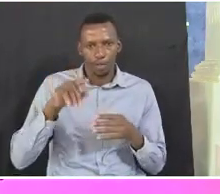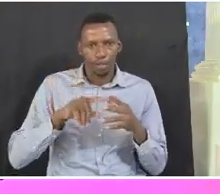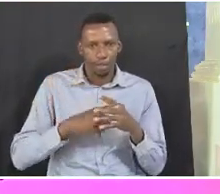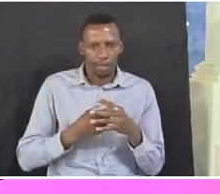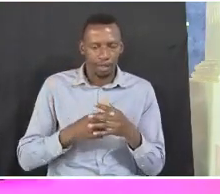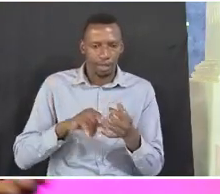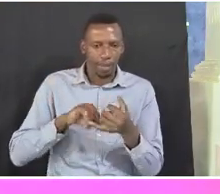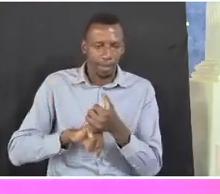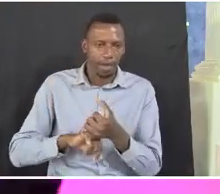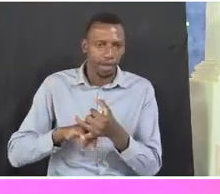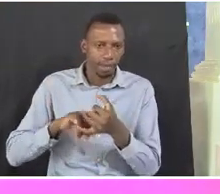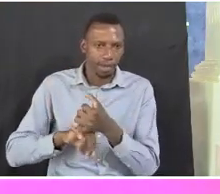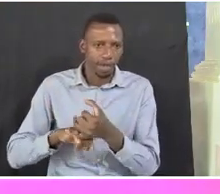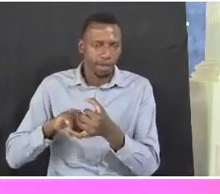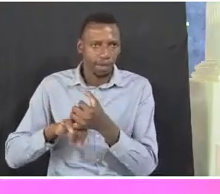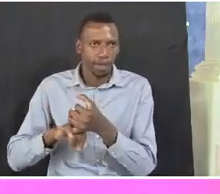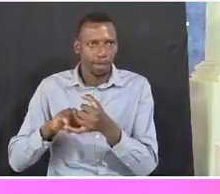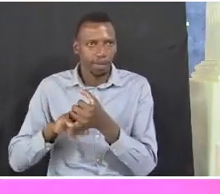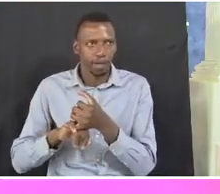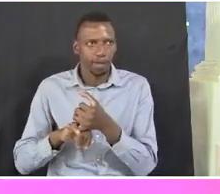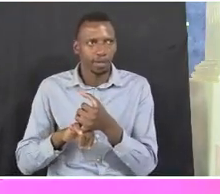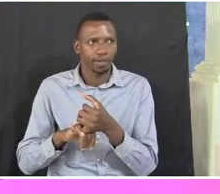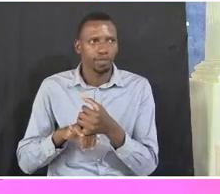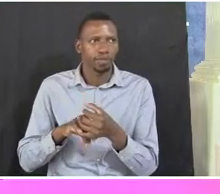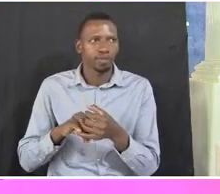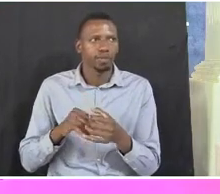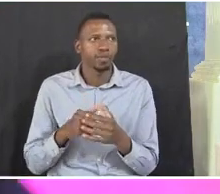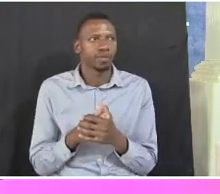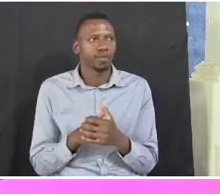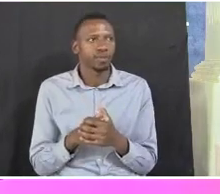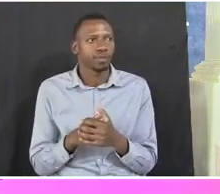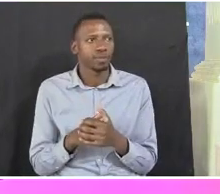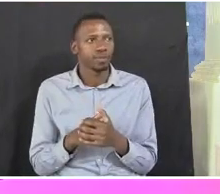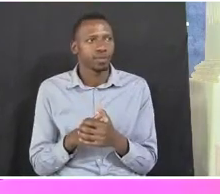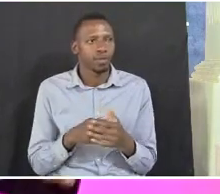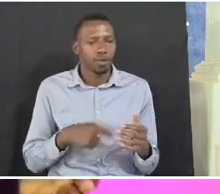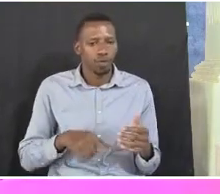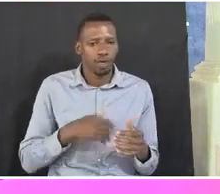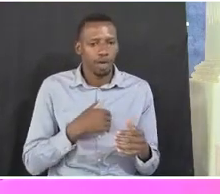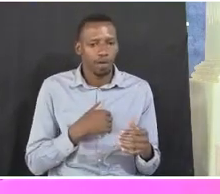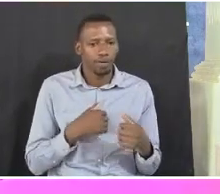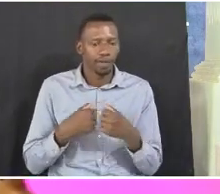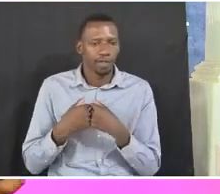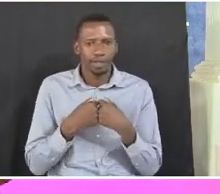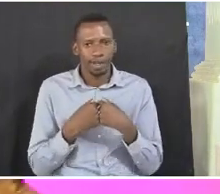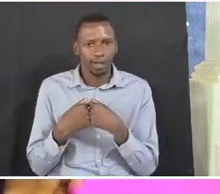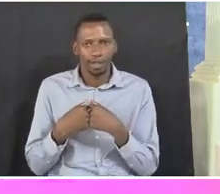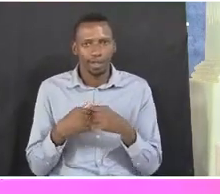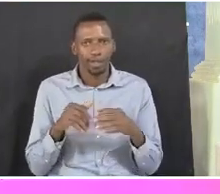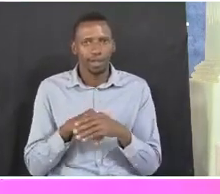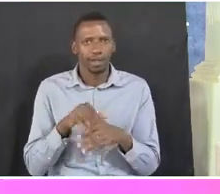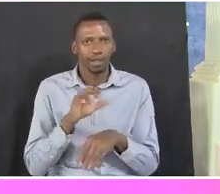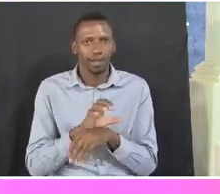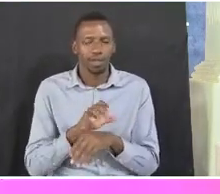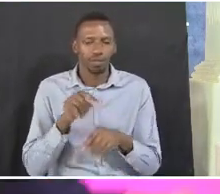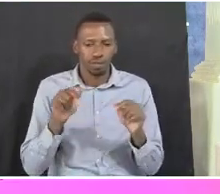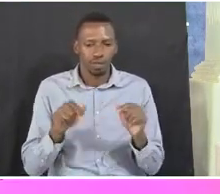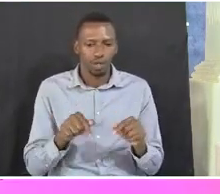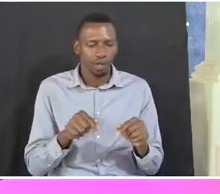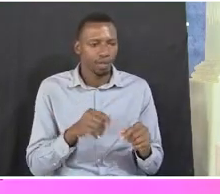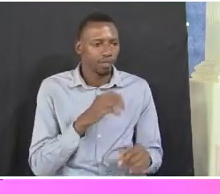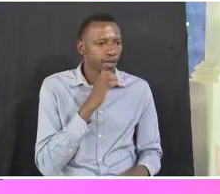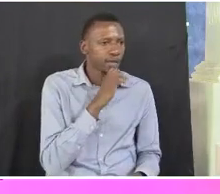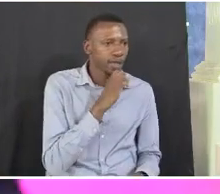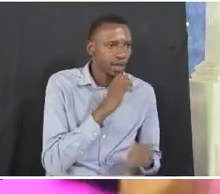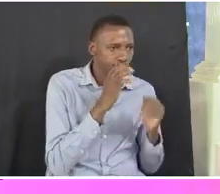marrying plurality of wives. We have issues in church today. Elders are marrying